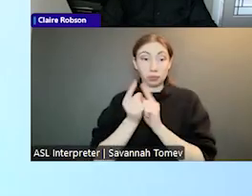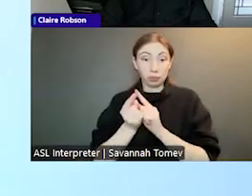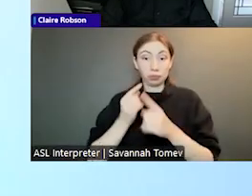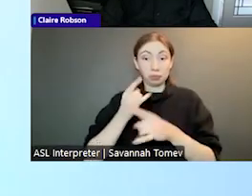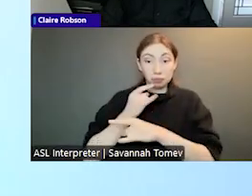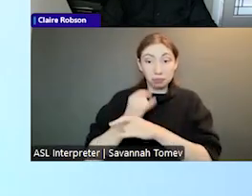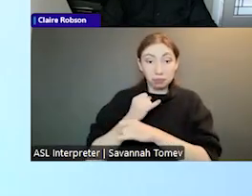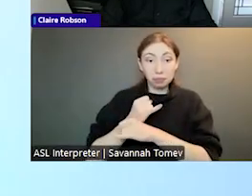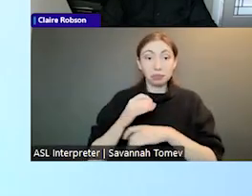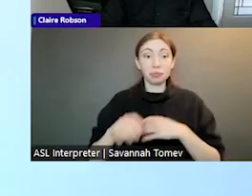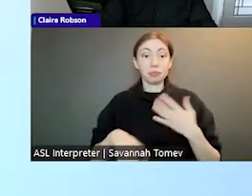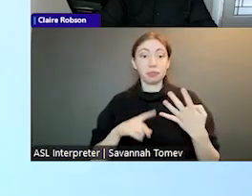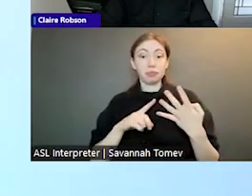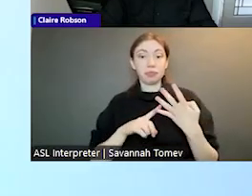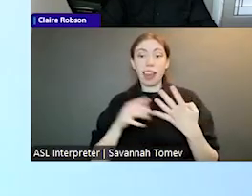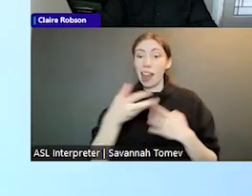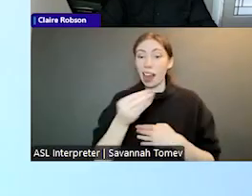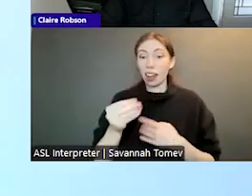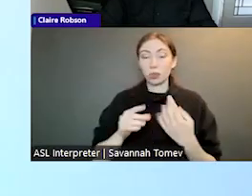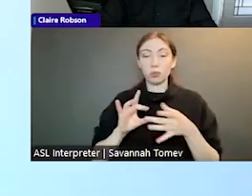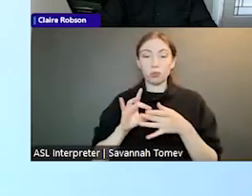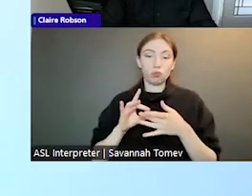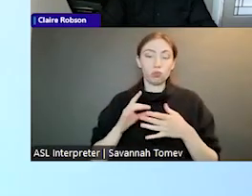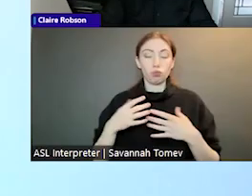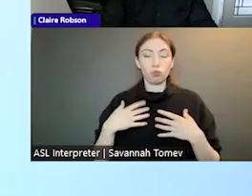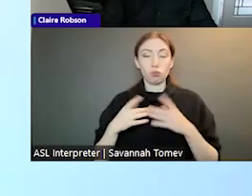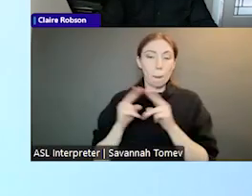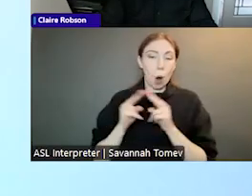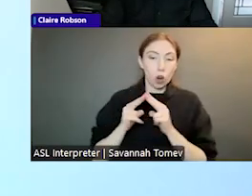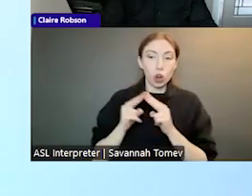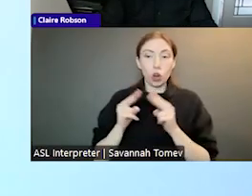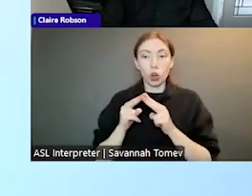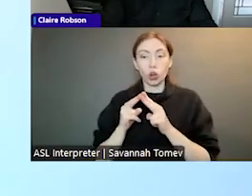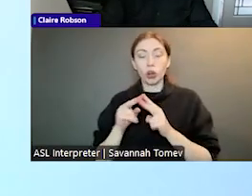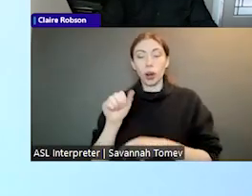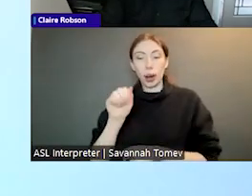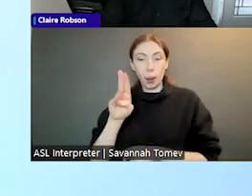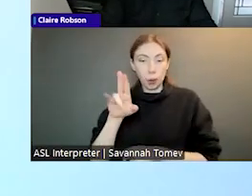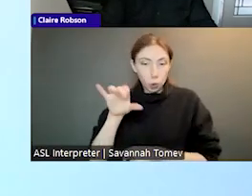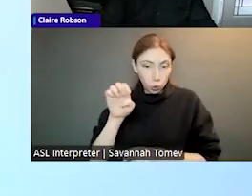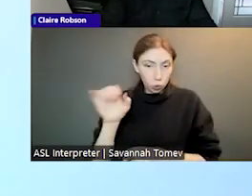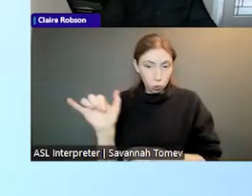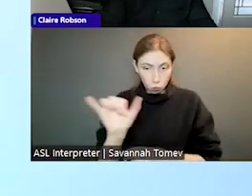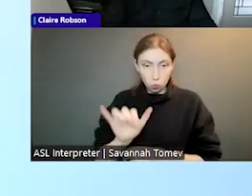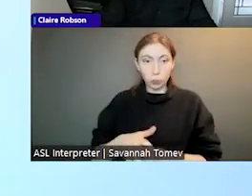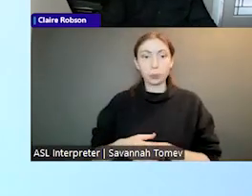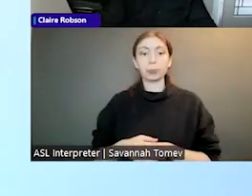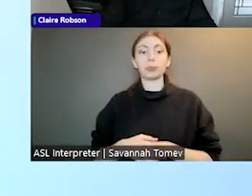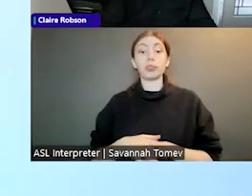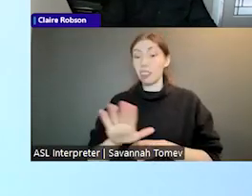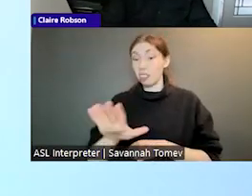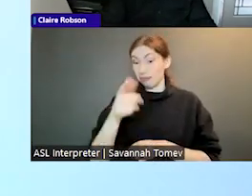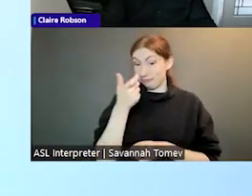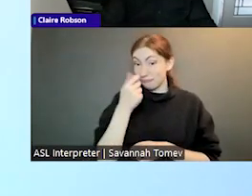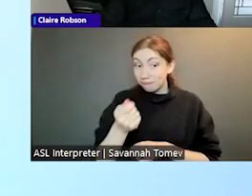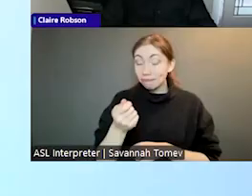we look at partner abuse and domestic violence. And interestingly, within the lesbian